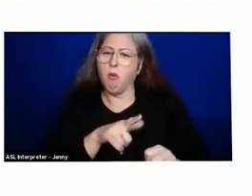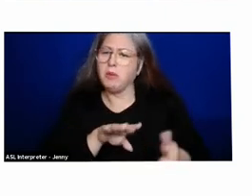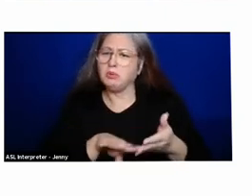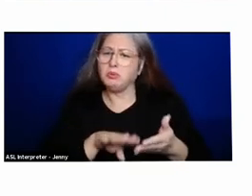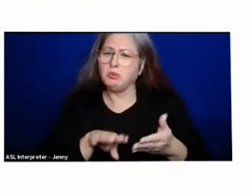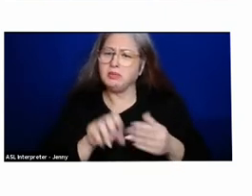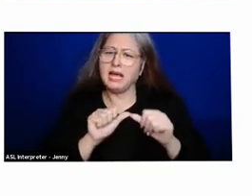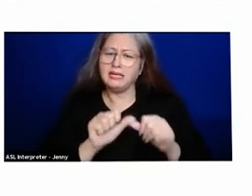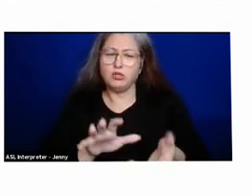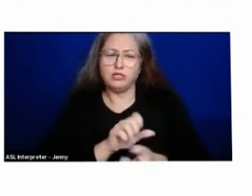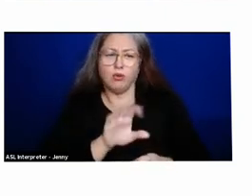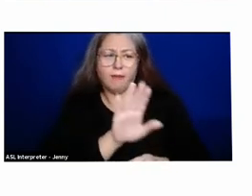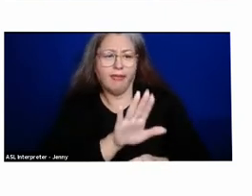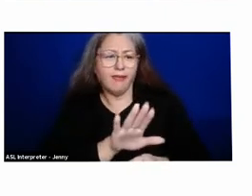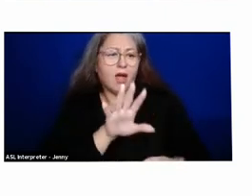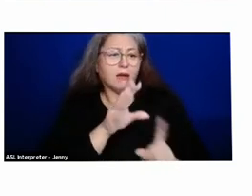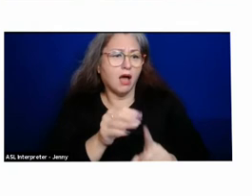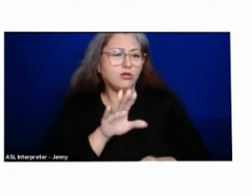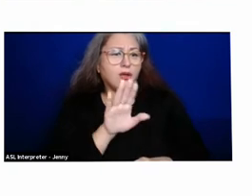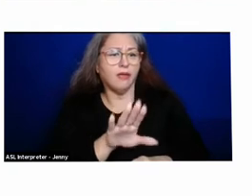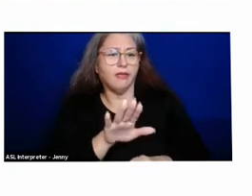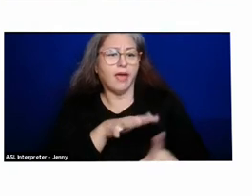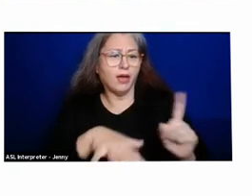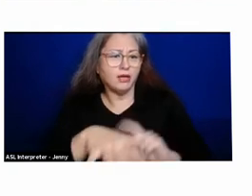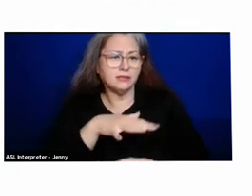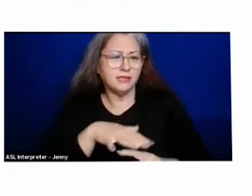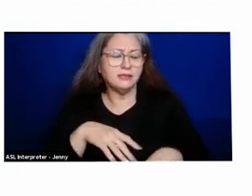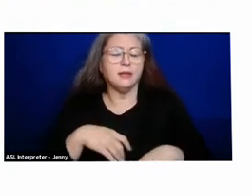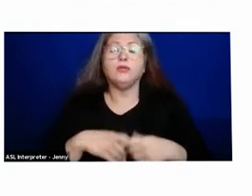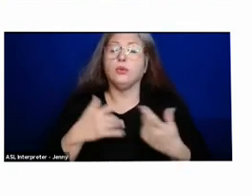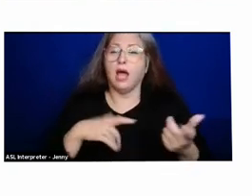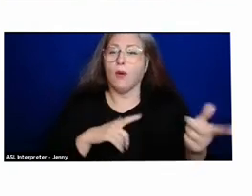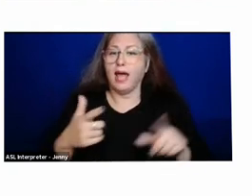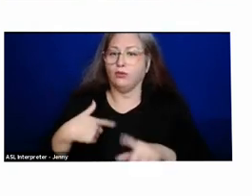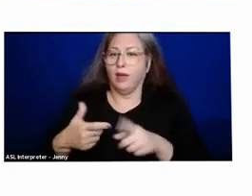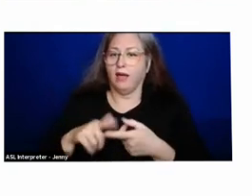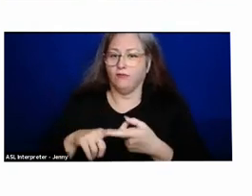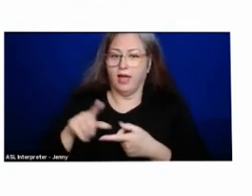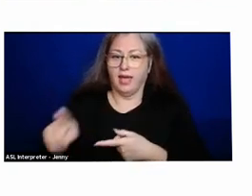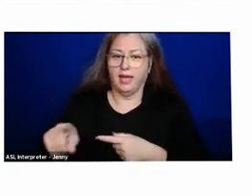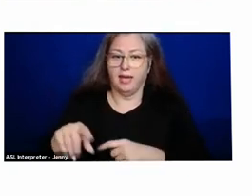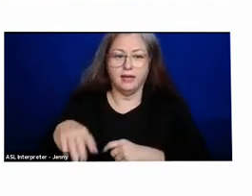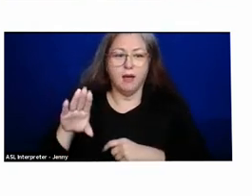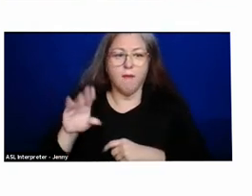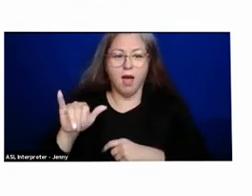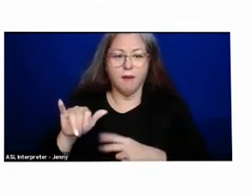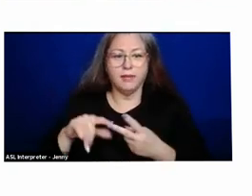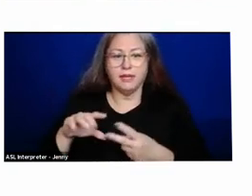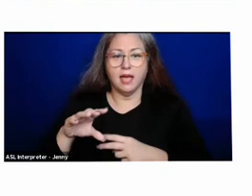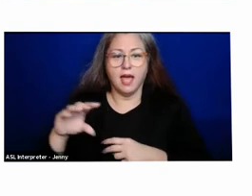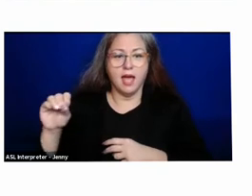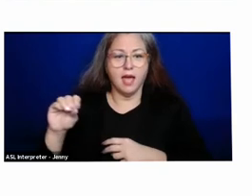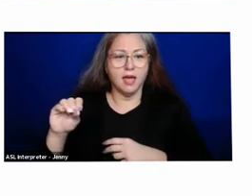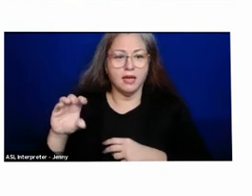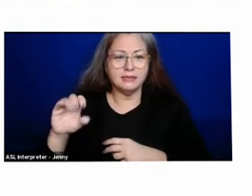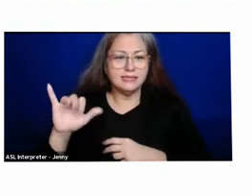destroying cultures and ecosystems. And with that, I will hand it over to my friends Nikisi and Bobby from Uganda to share their